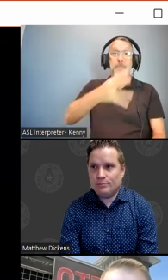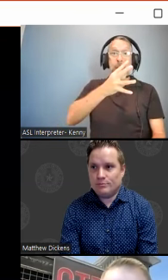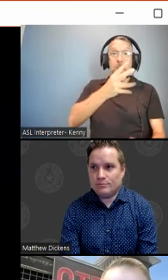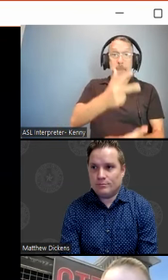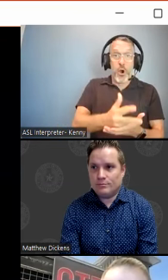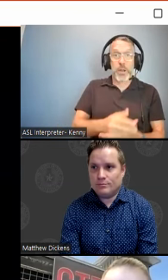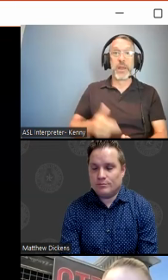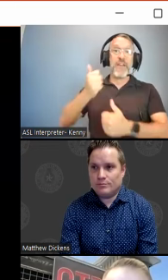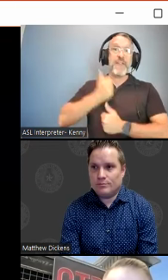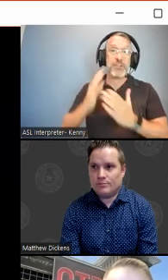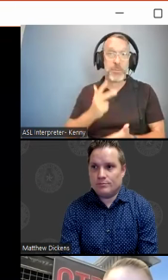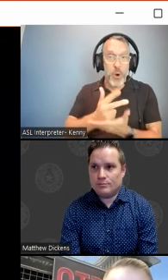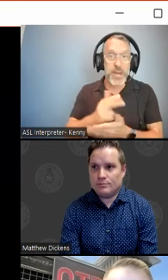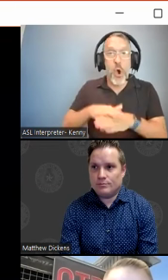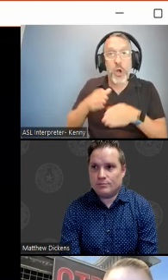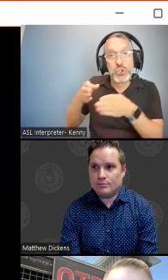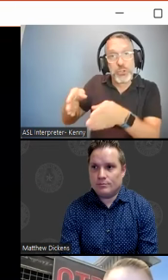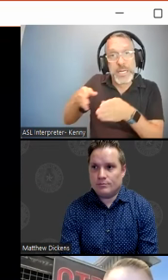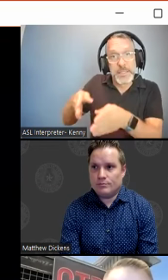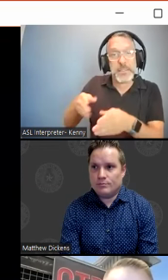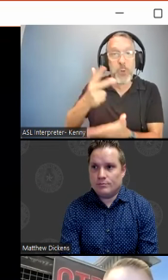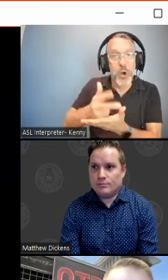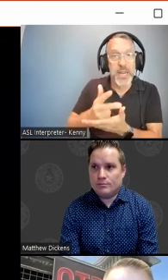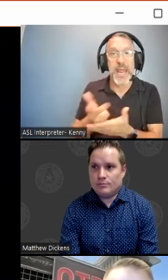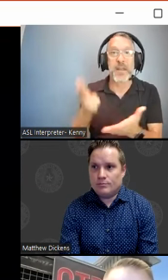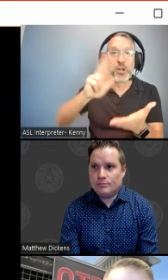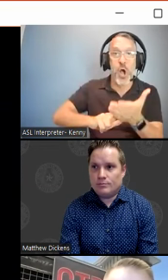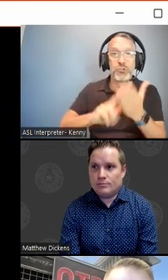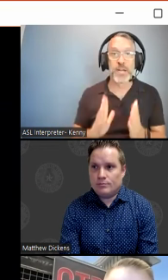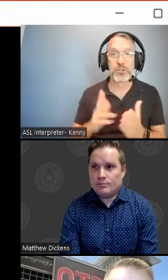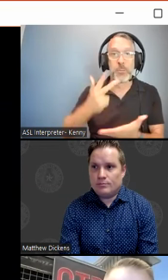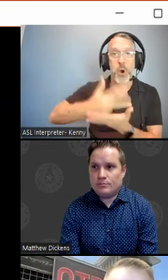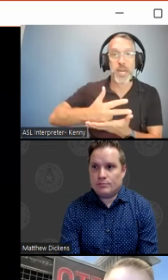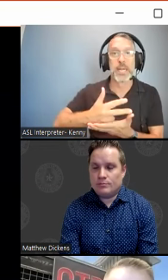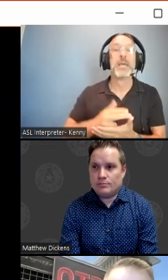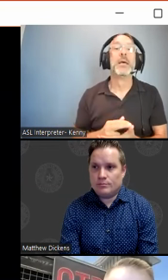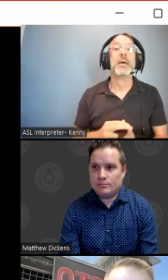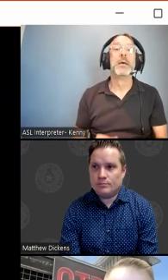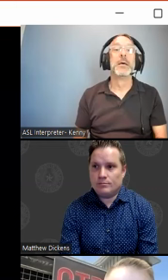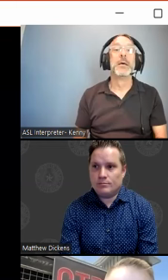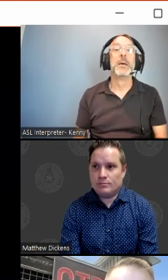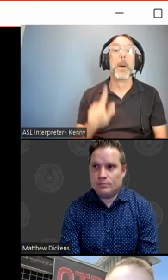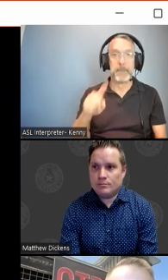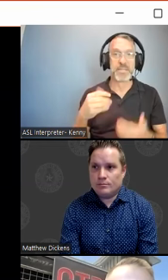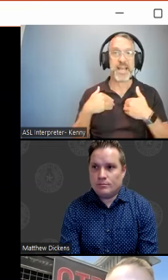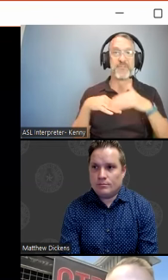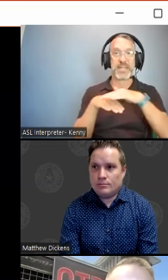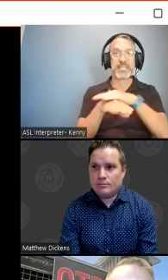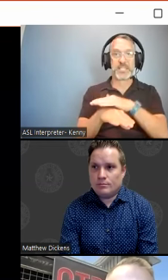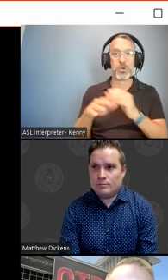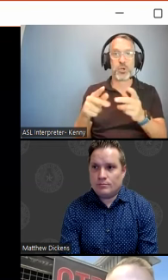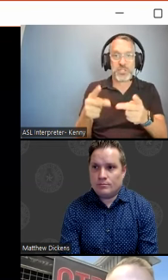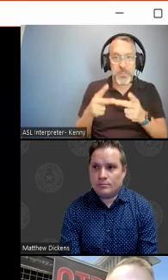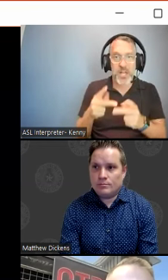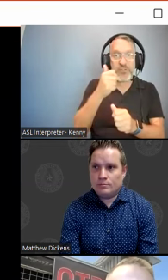veteran parking, on-street parking, and contractor parking, they have to have accessible spots in